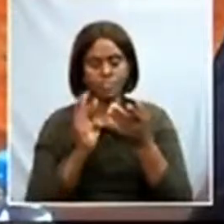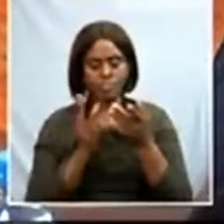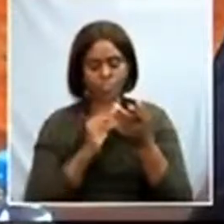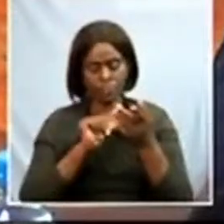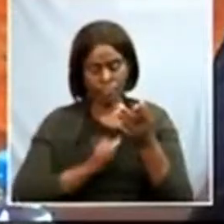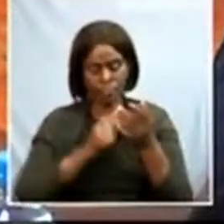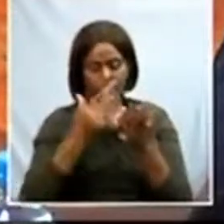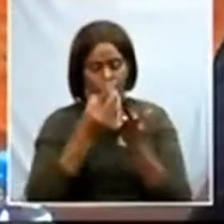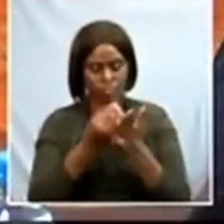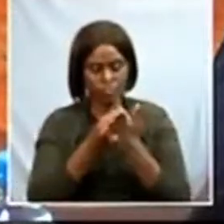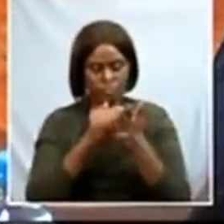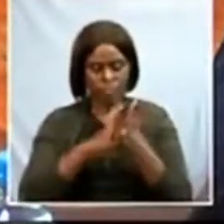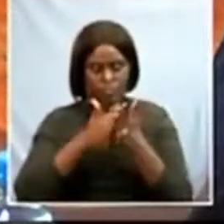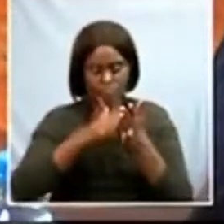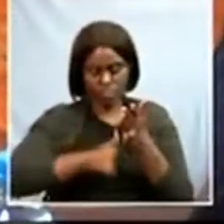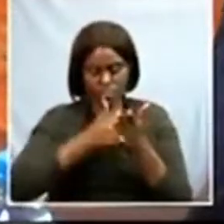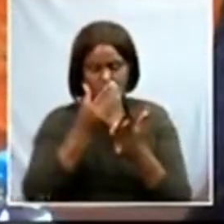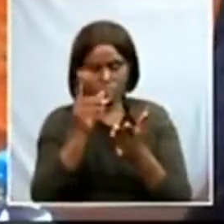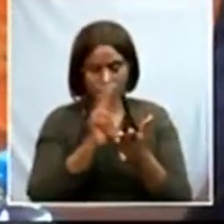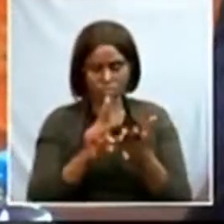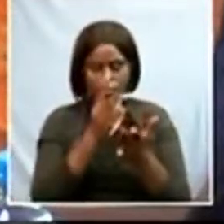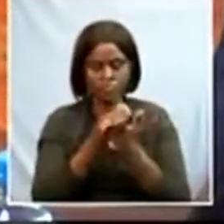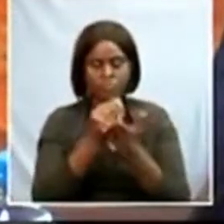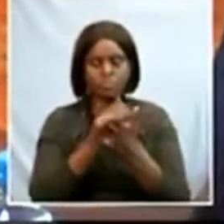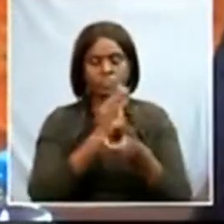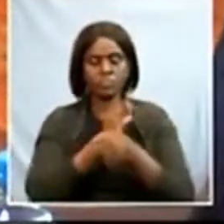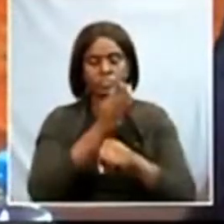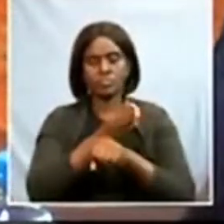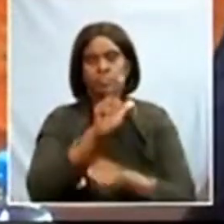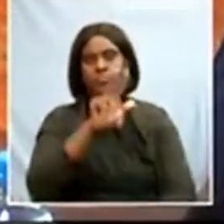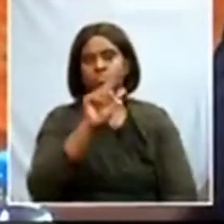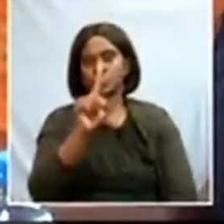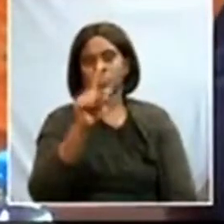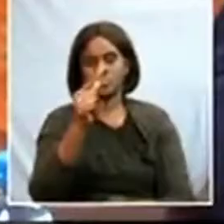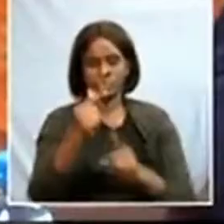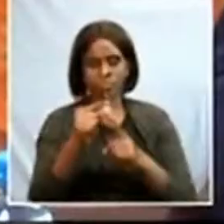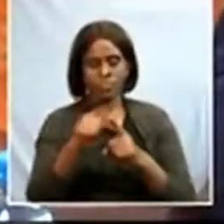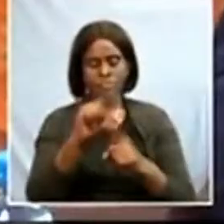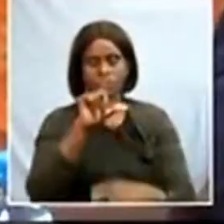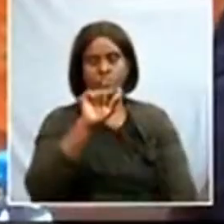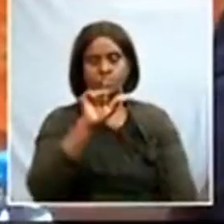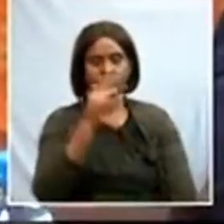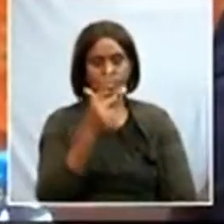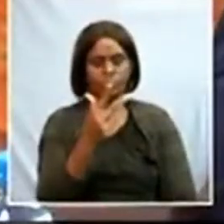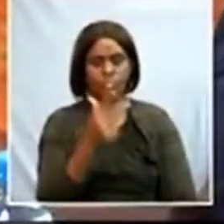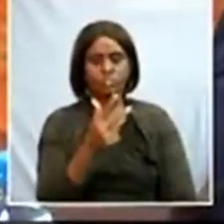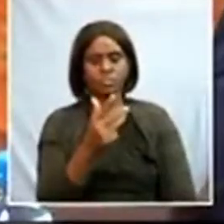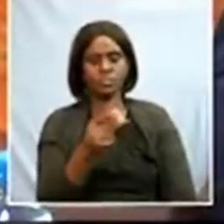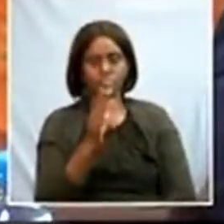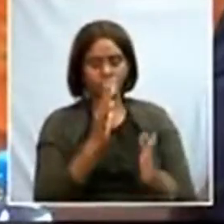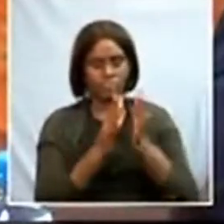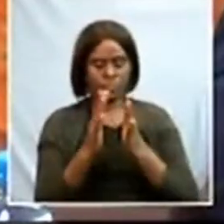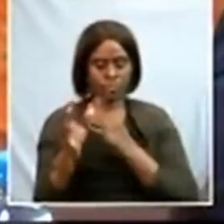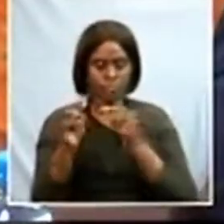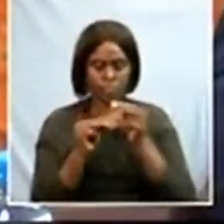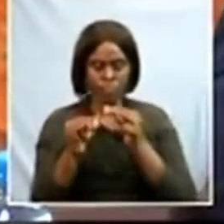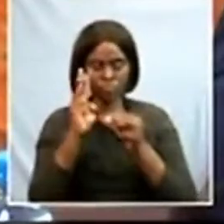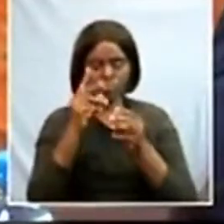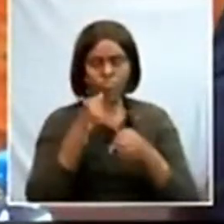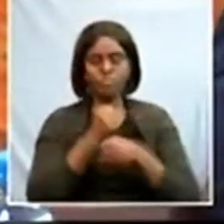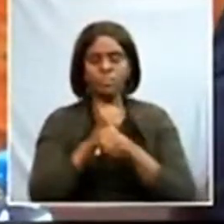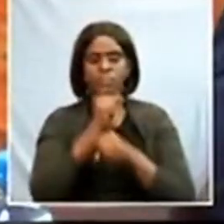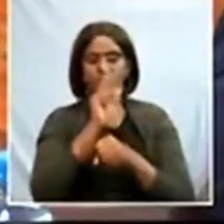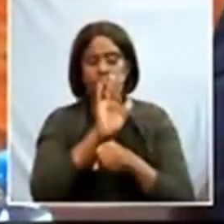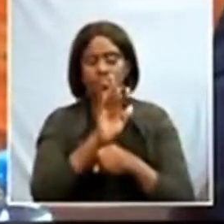have, the money, how we spent the money after the 31st of December 2023. The major measure, management to ensure